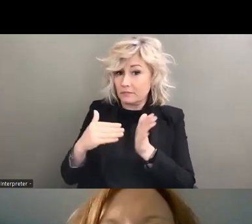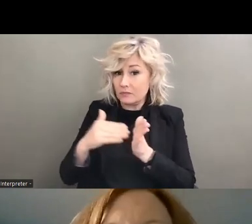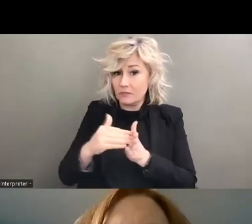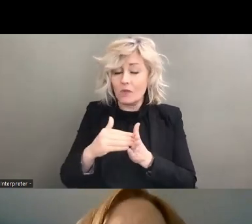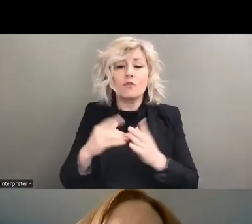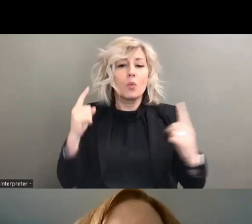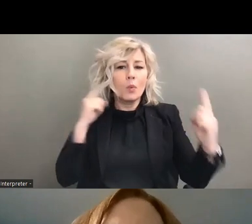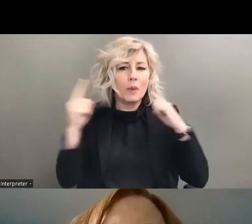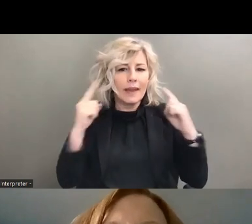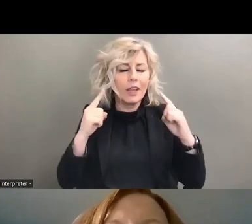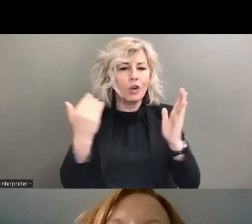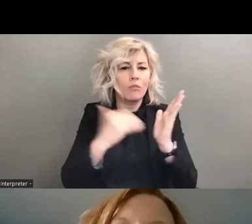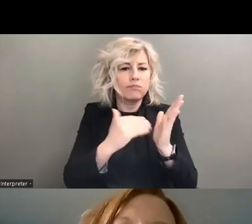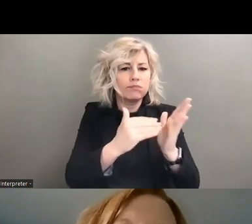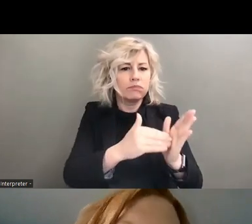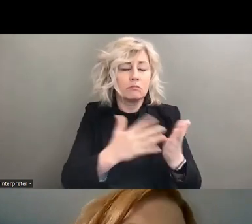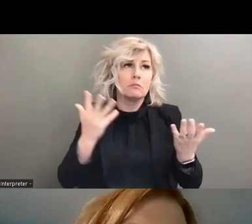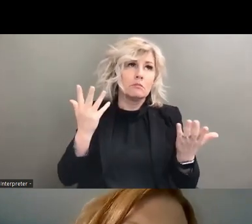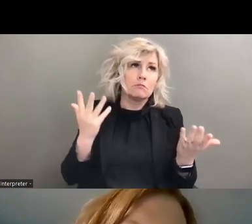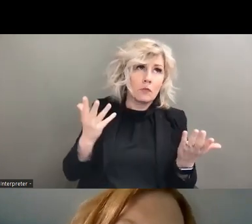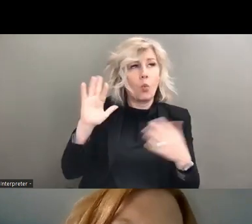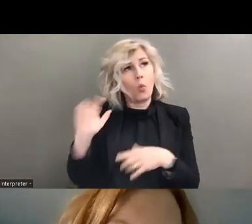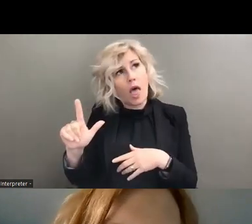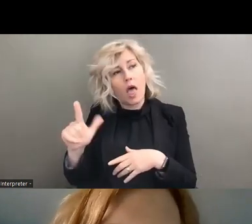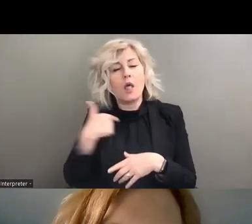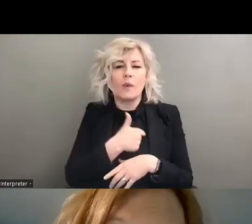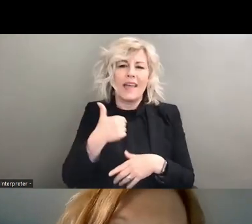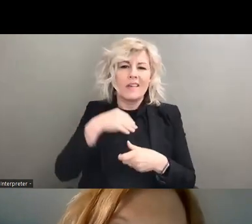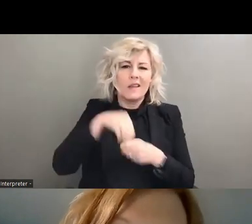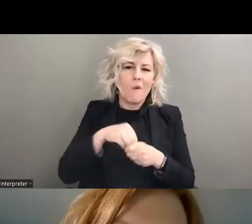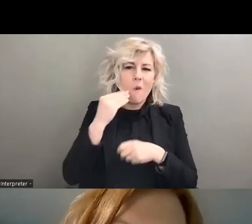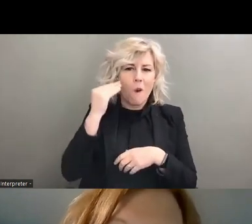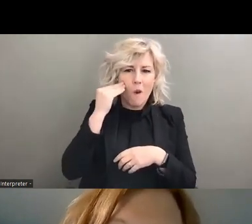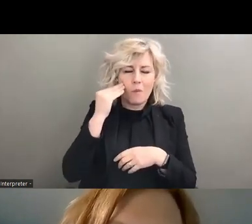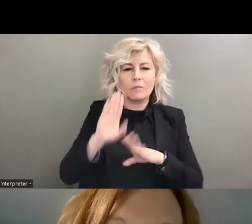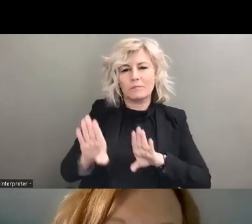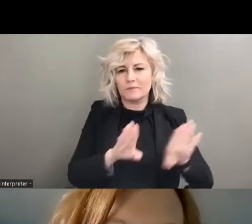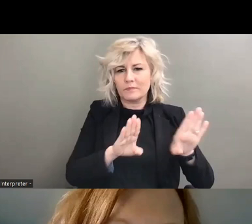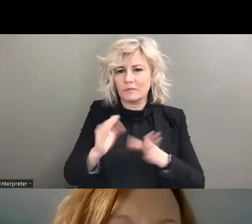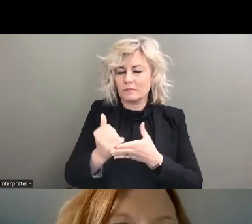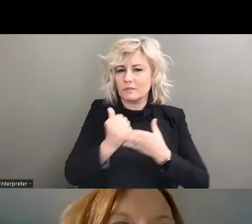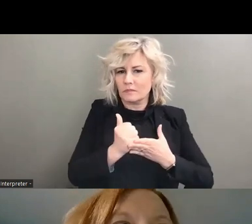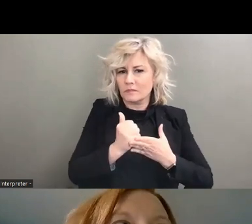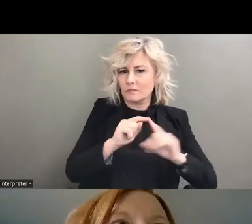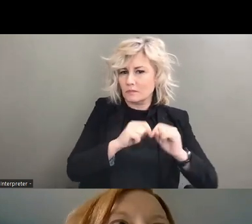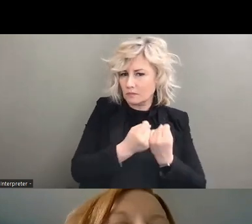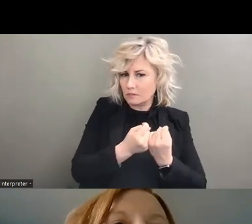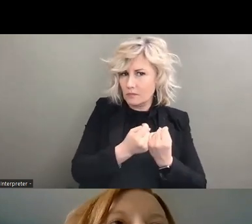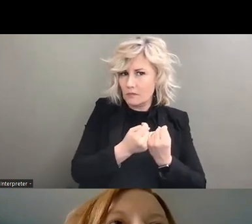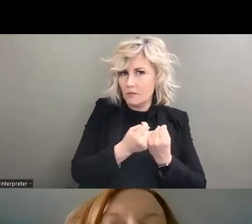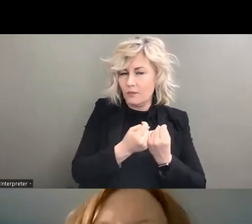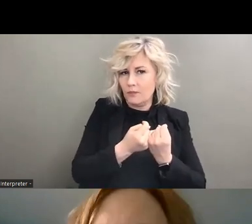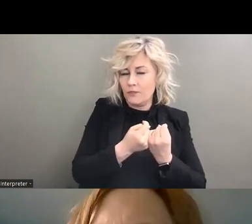hear a parent say, well, we have an in-home behavior intervention team